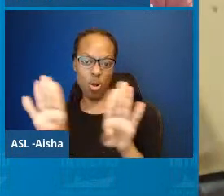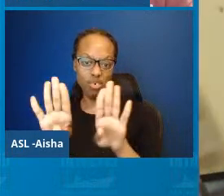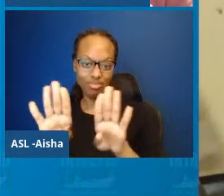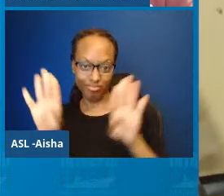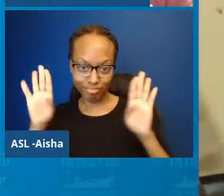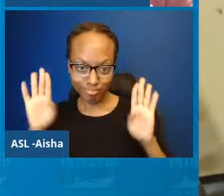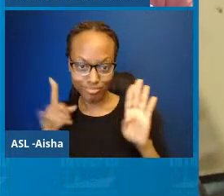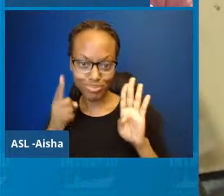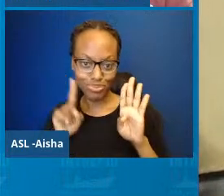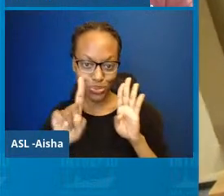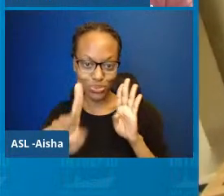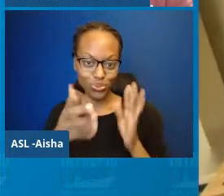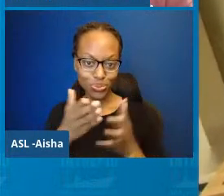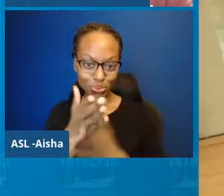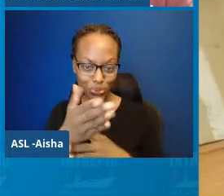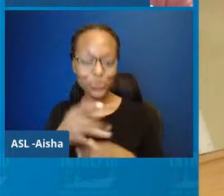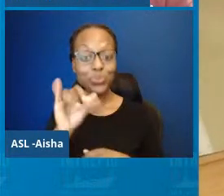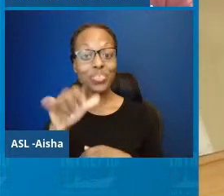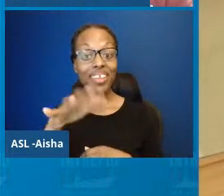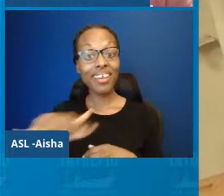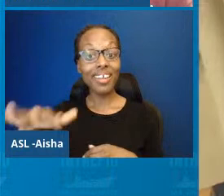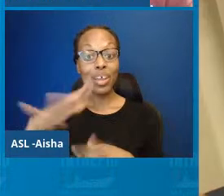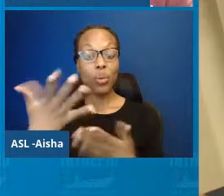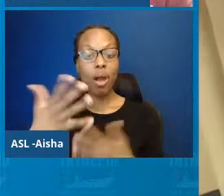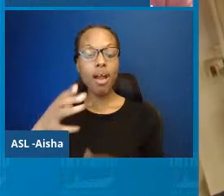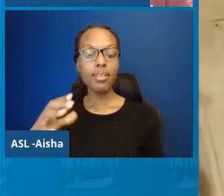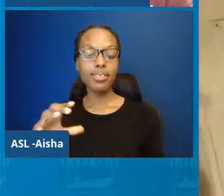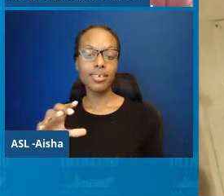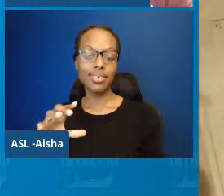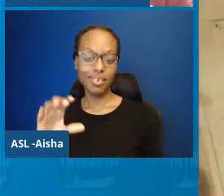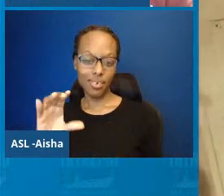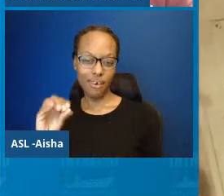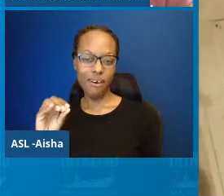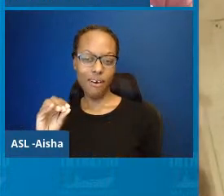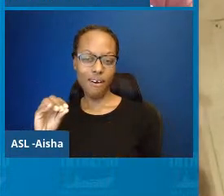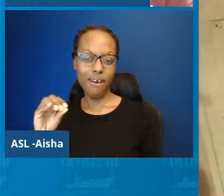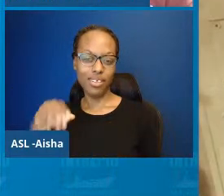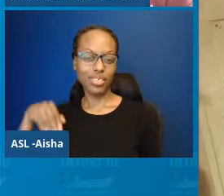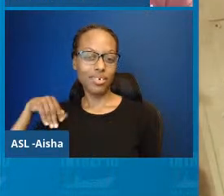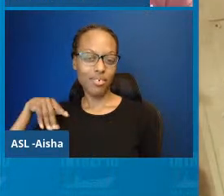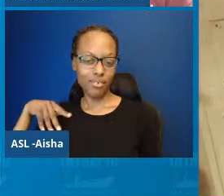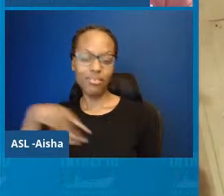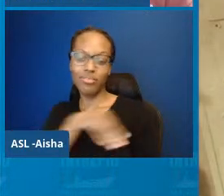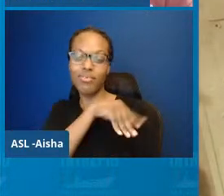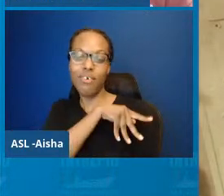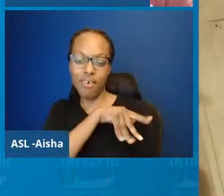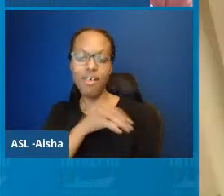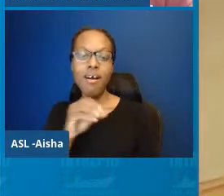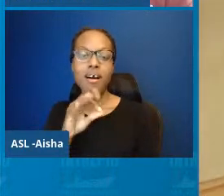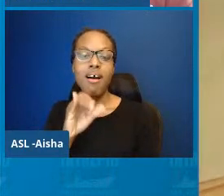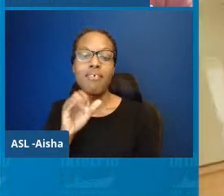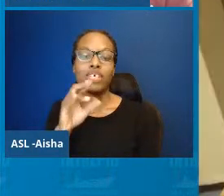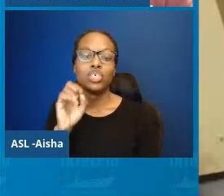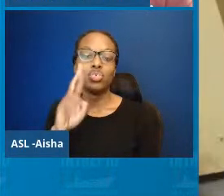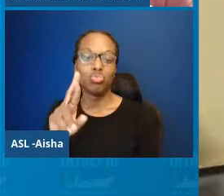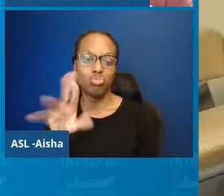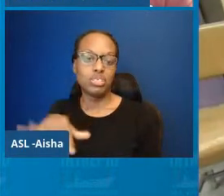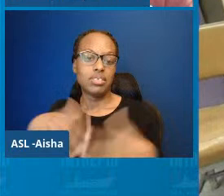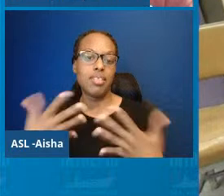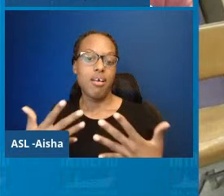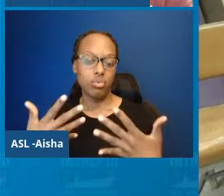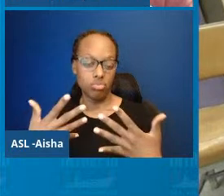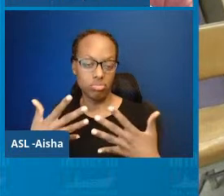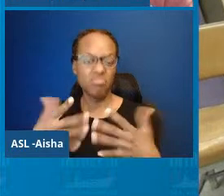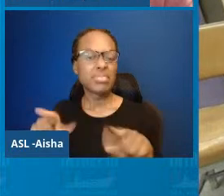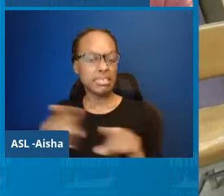Here, we're looking at the officer's lounge down below in the same area. If you were not an officer, if you didn't